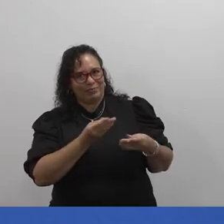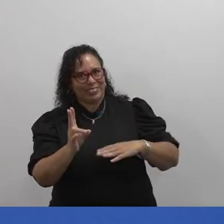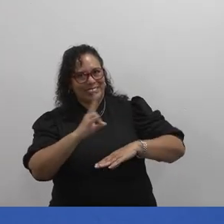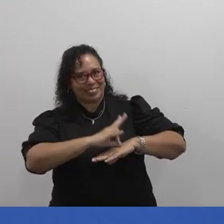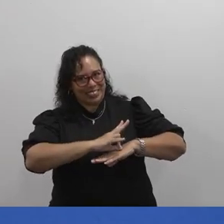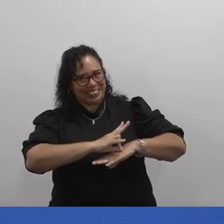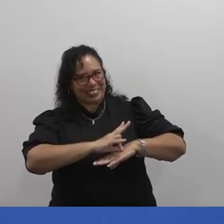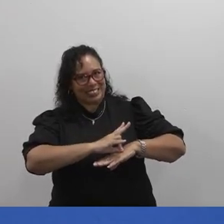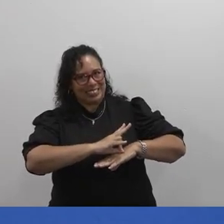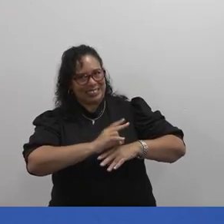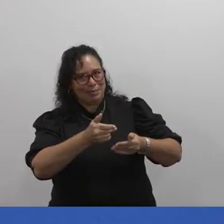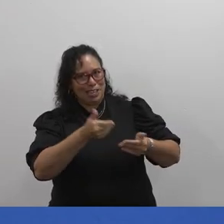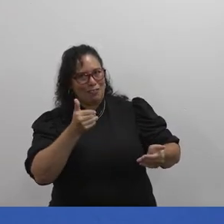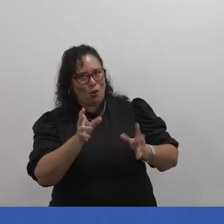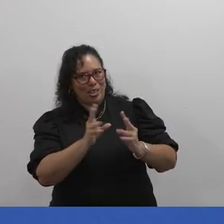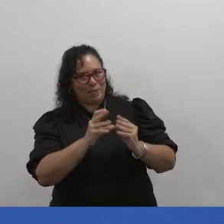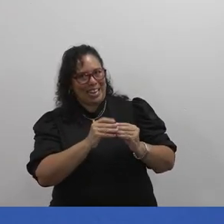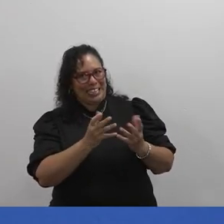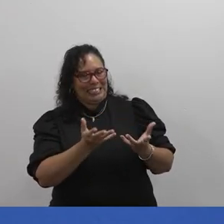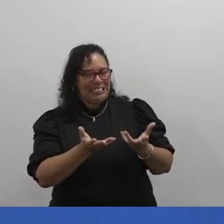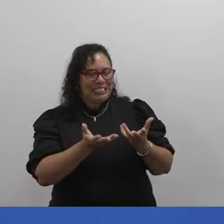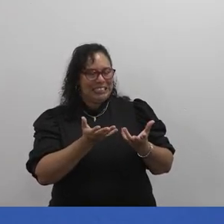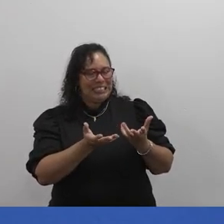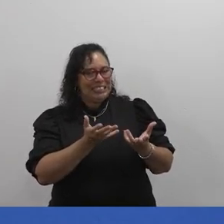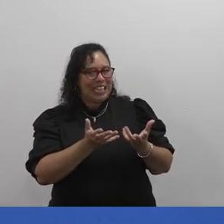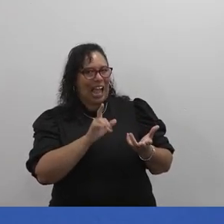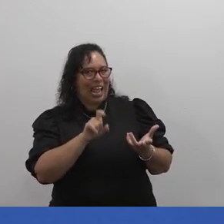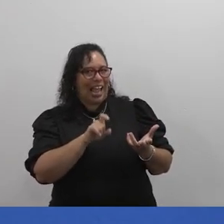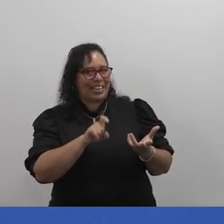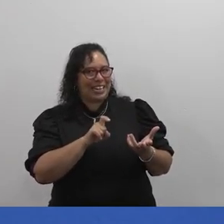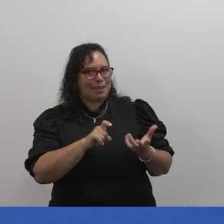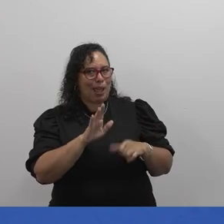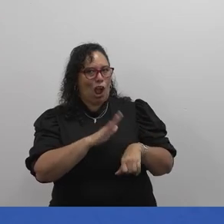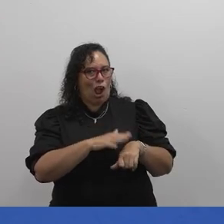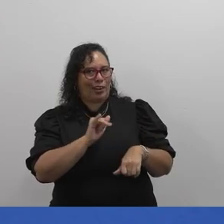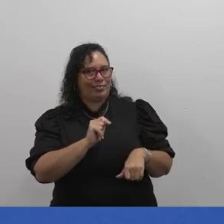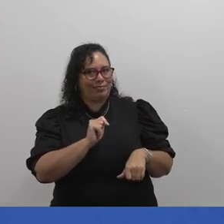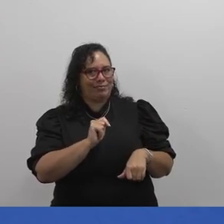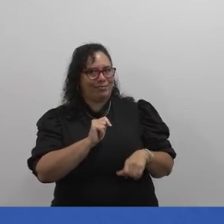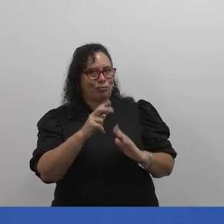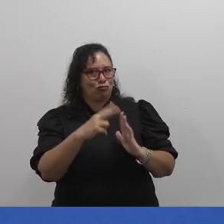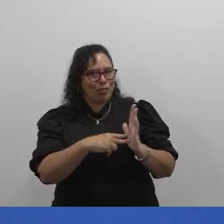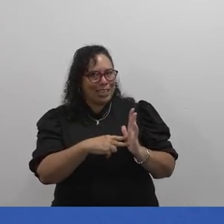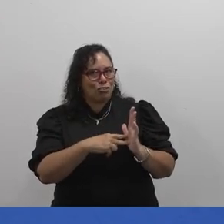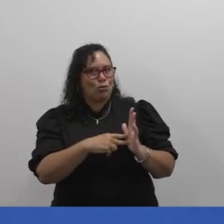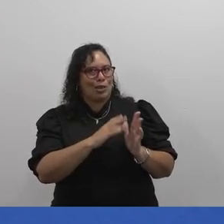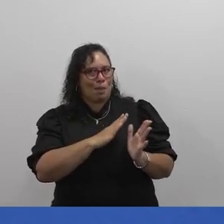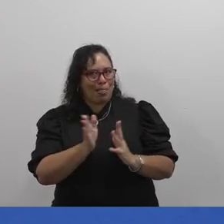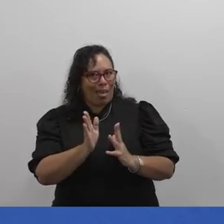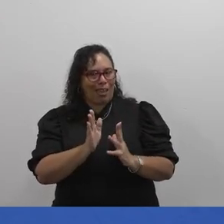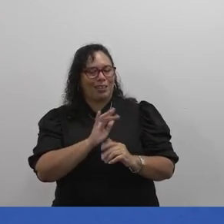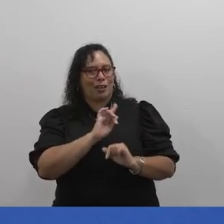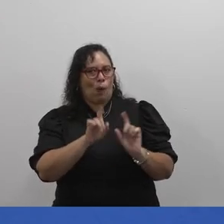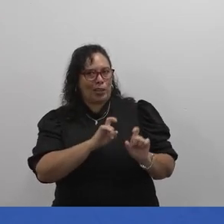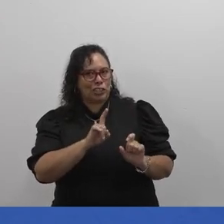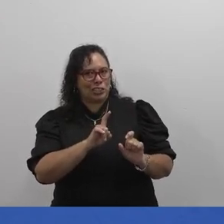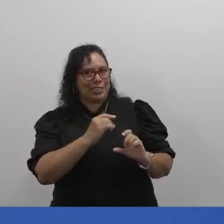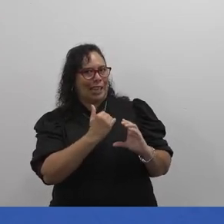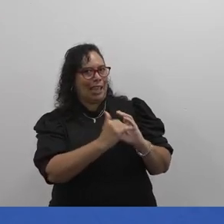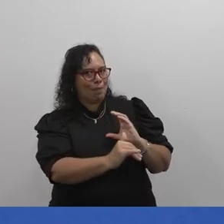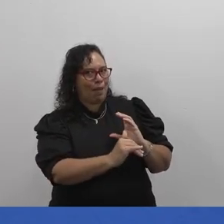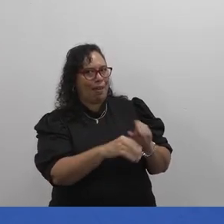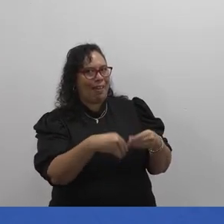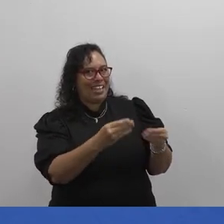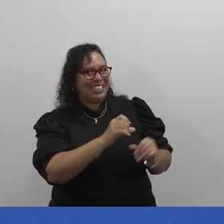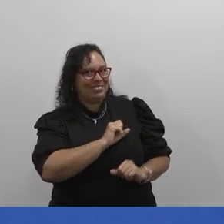7 days before the meeting, then I need to be on top of it, read through it, glance at questions, and then give staff a couple of